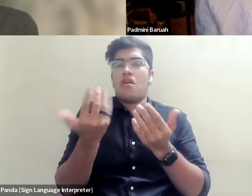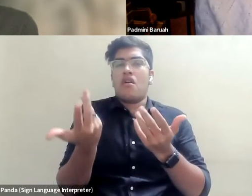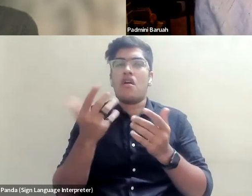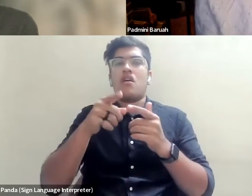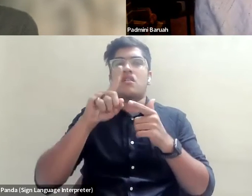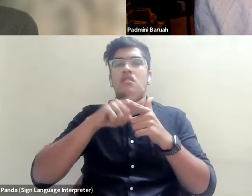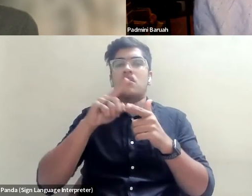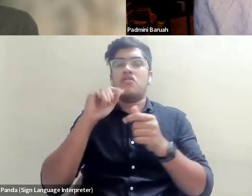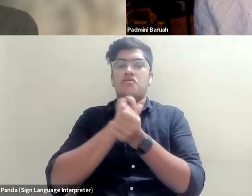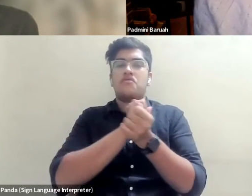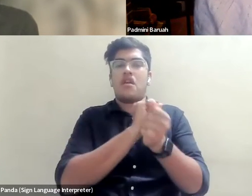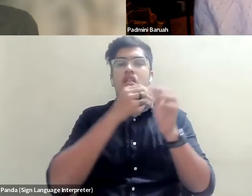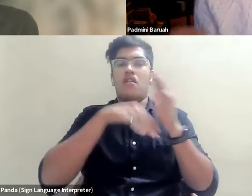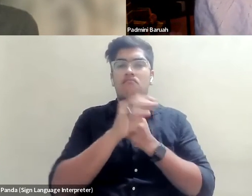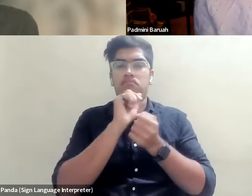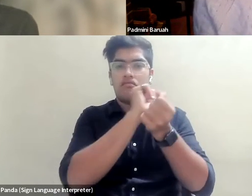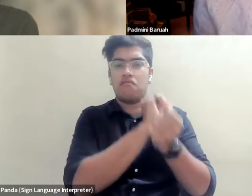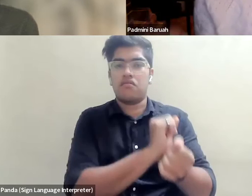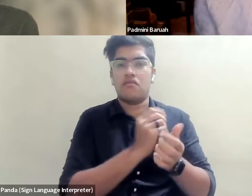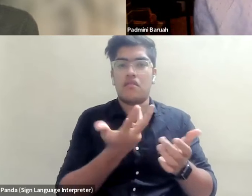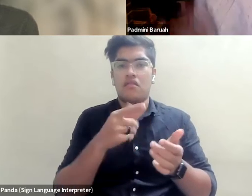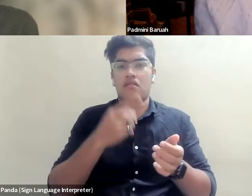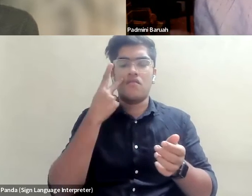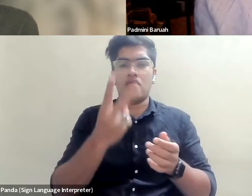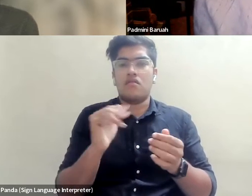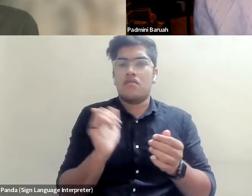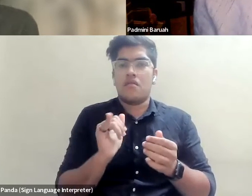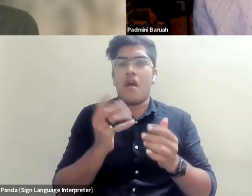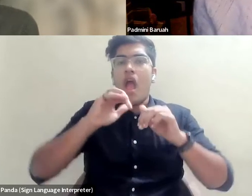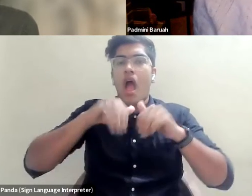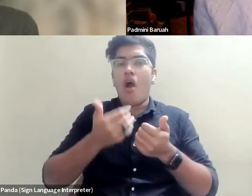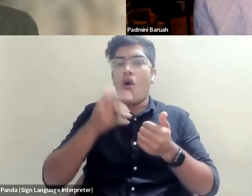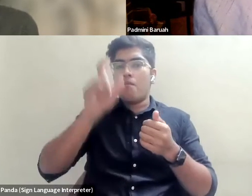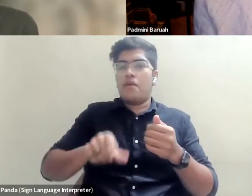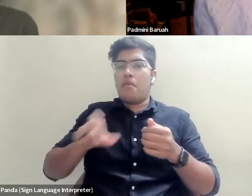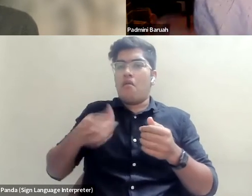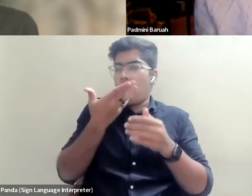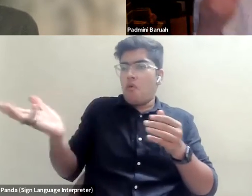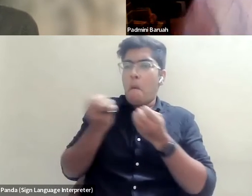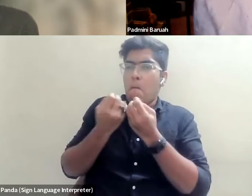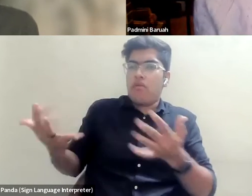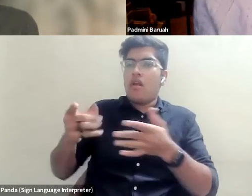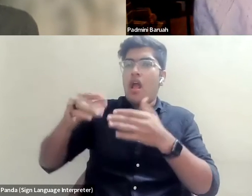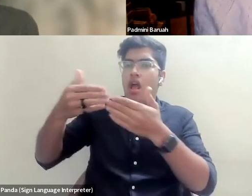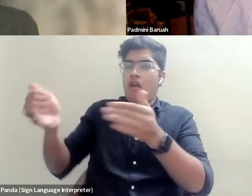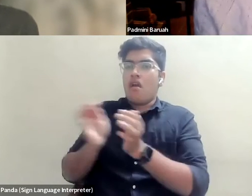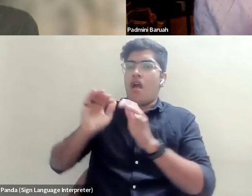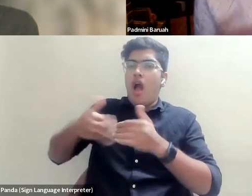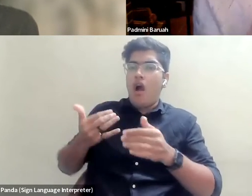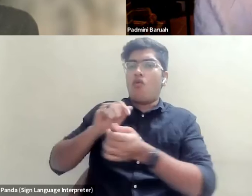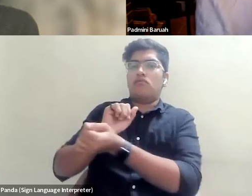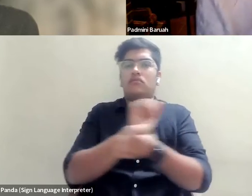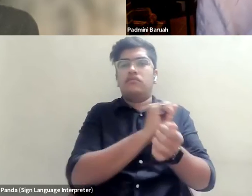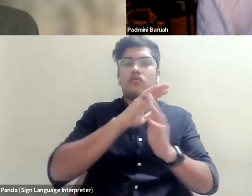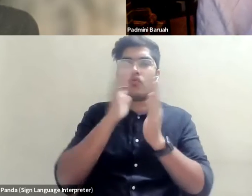jail. And it's ludicrous. How are you going to imprison an entire population? And where do we go from here? Especially